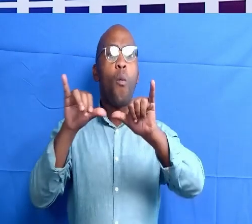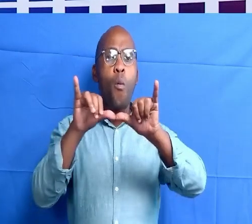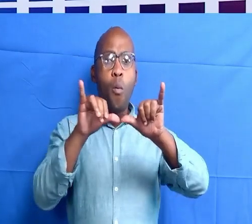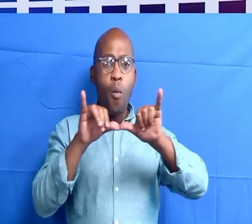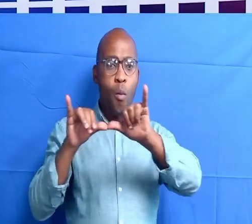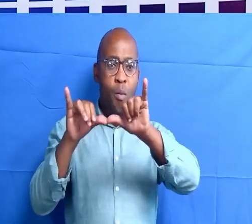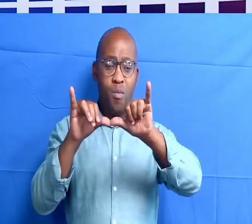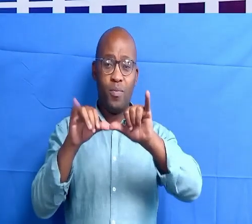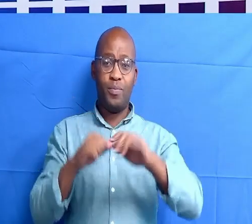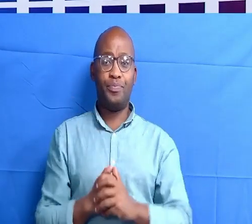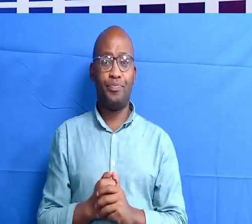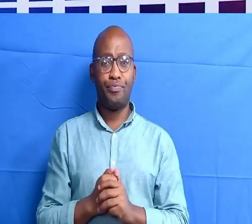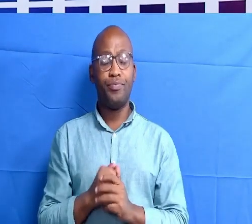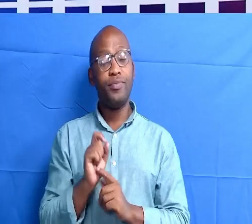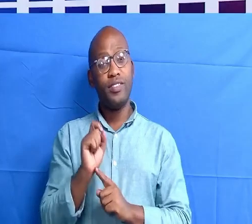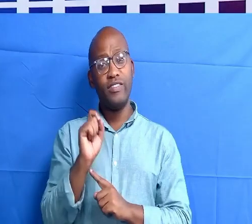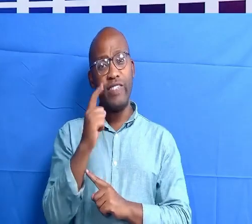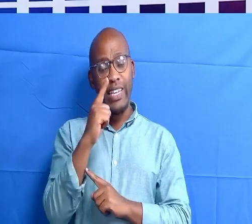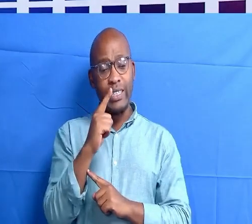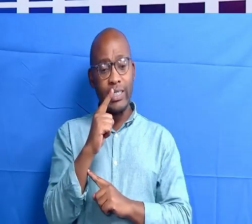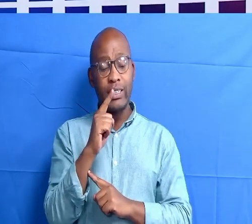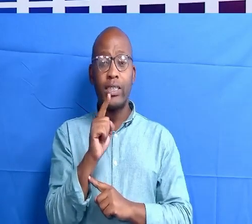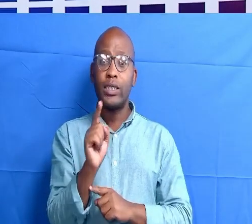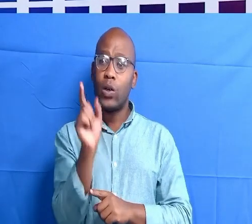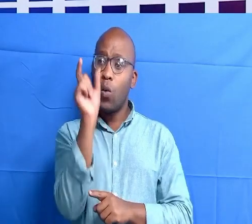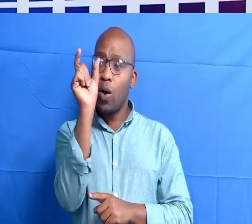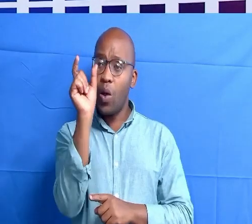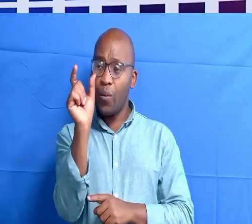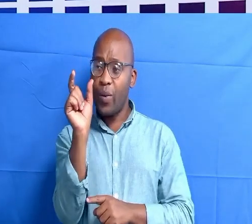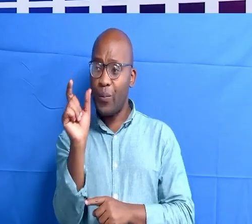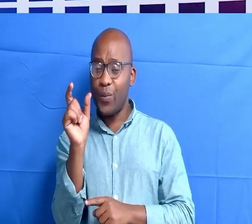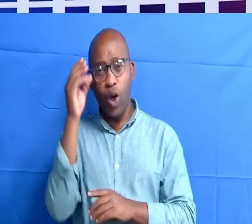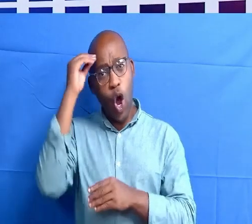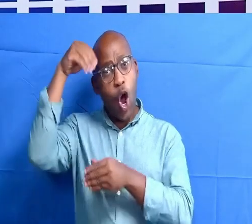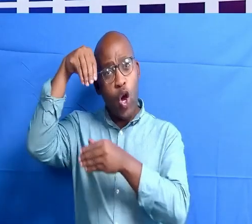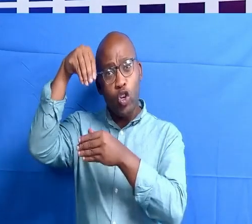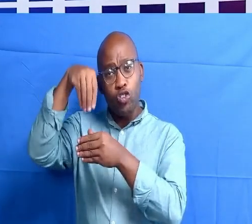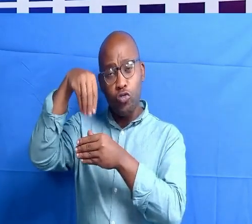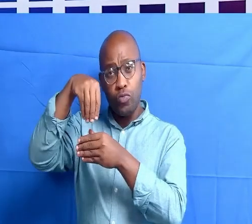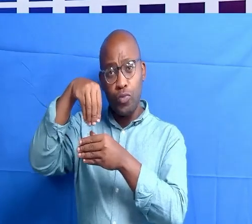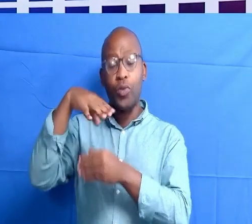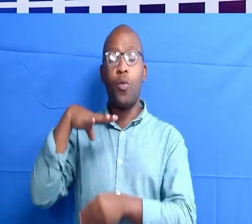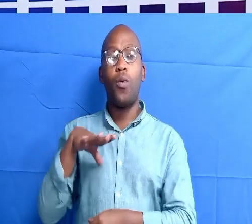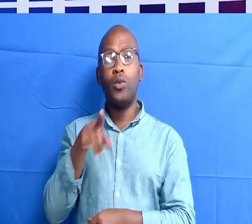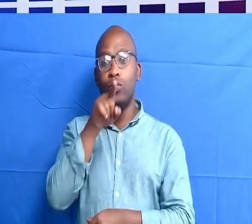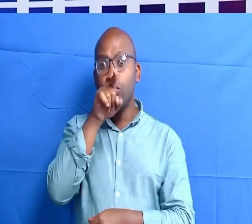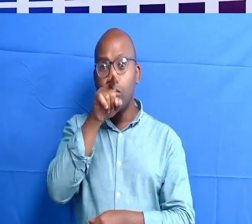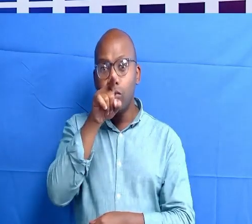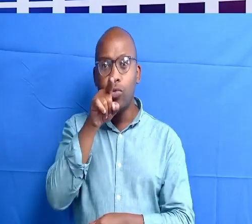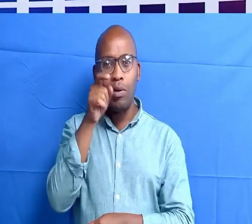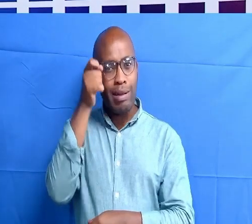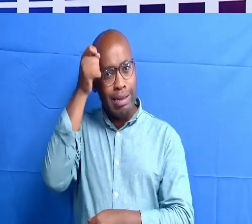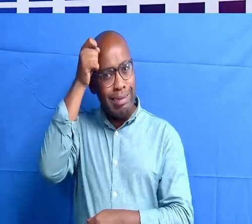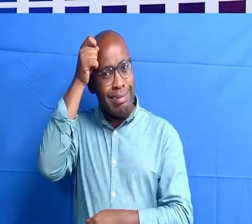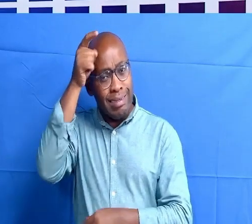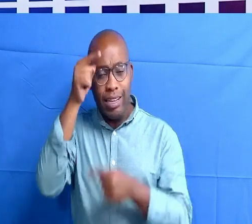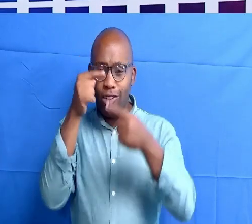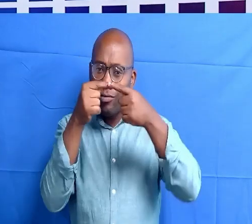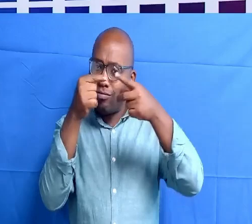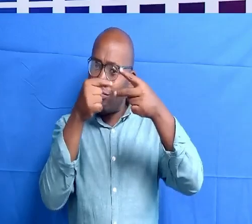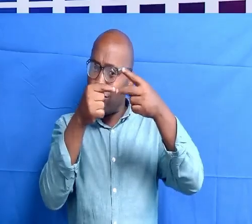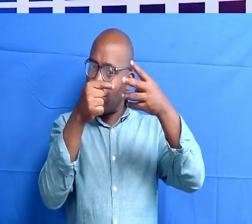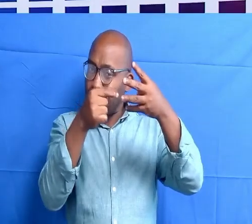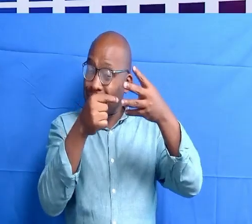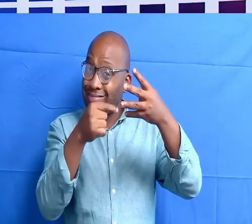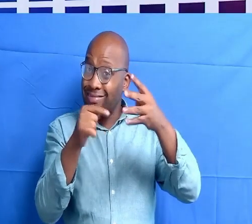having the terminology, concepts and key concepts that the learner should be able to understand it before